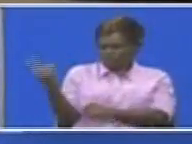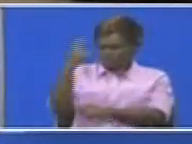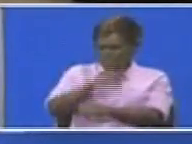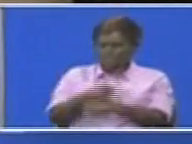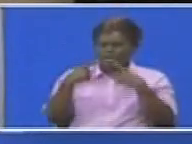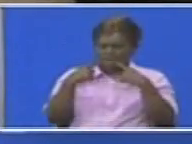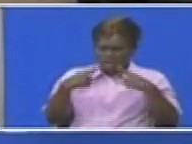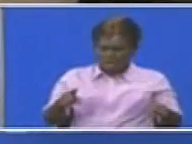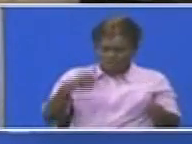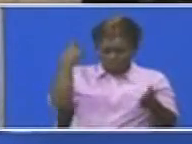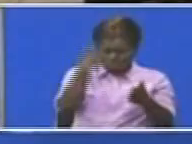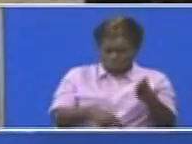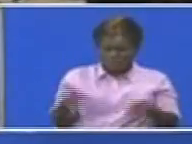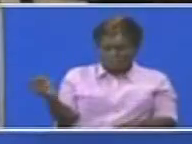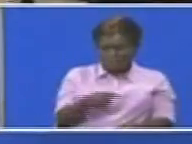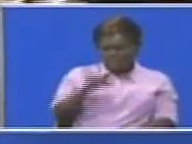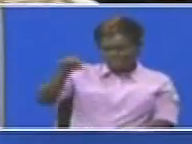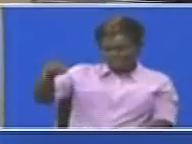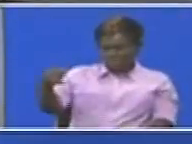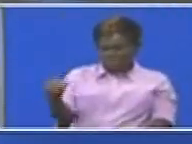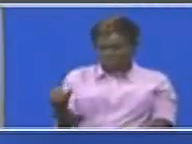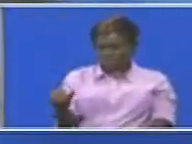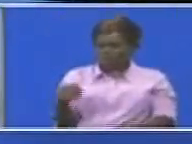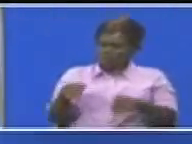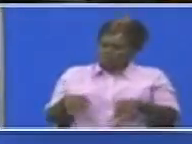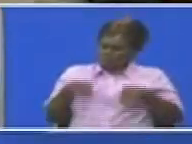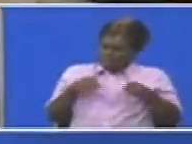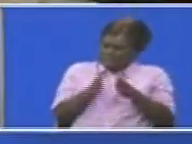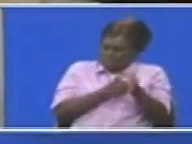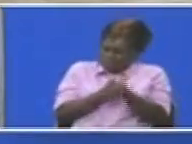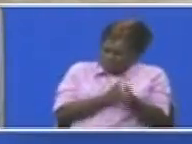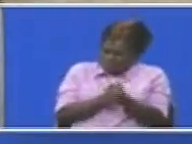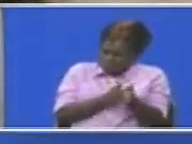pump prices for the month of January, with consumers waiting with bated